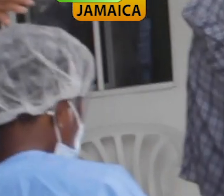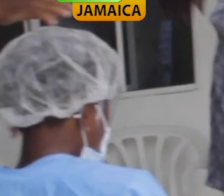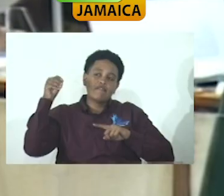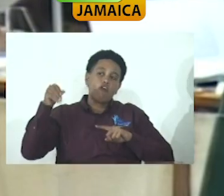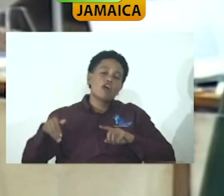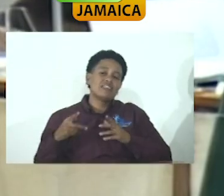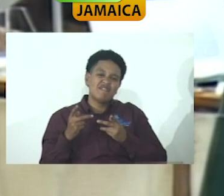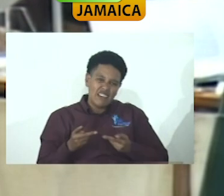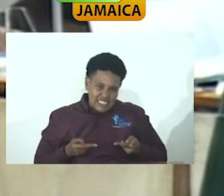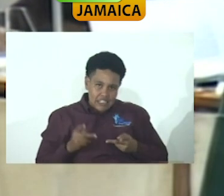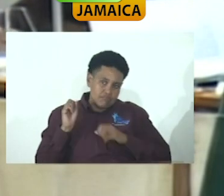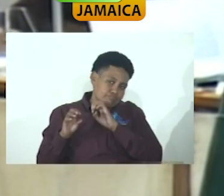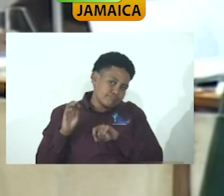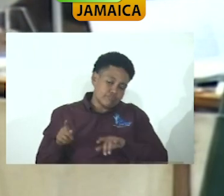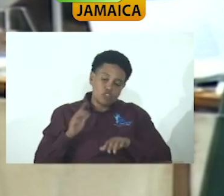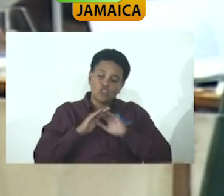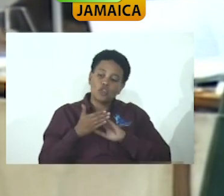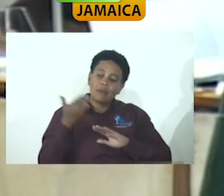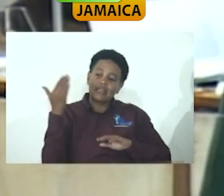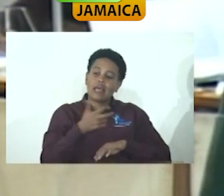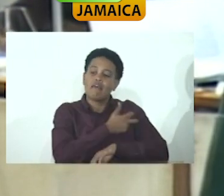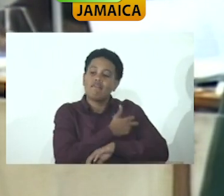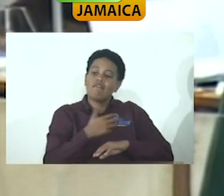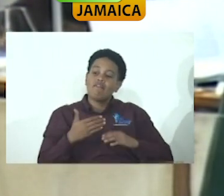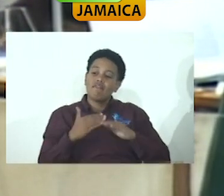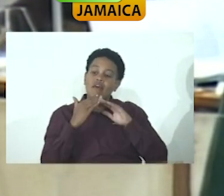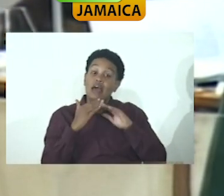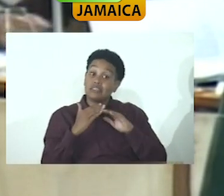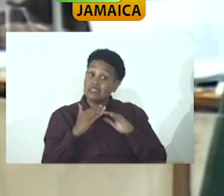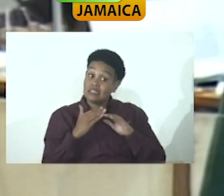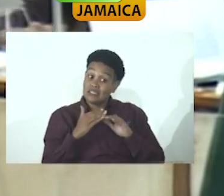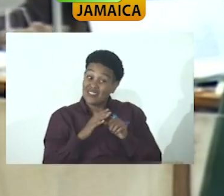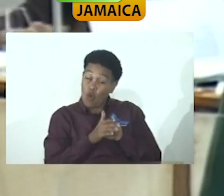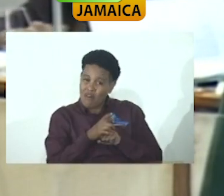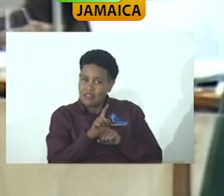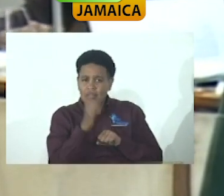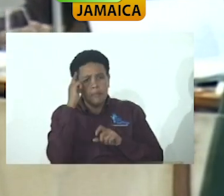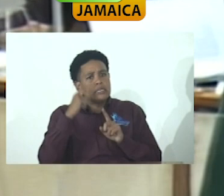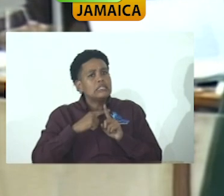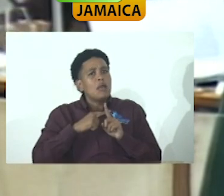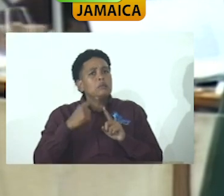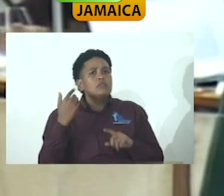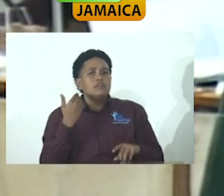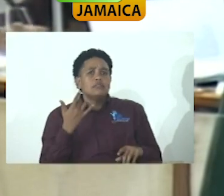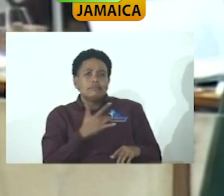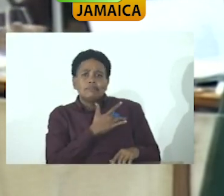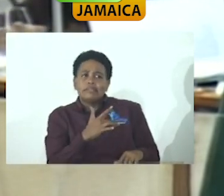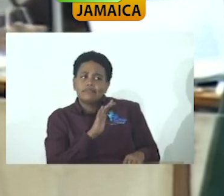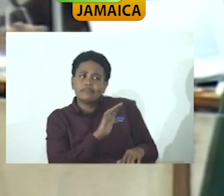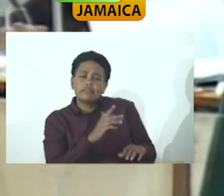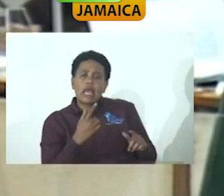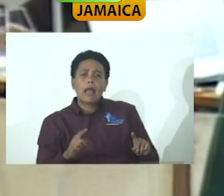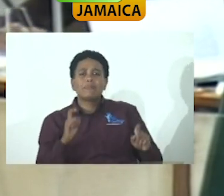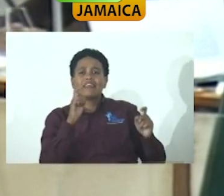population. Once in Jamaica, vaccines due to their fragility or temperature sensitivity are given